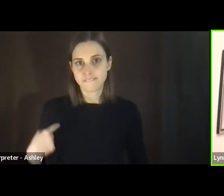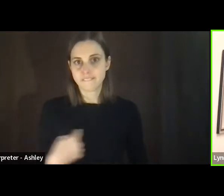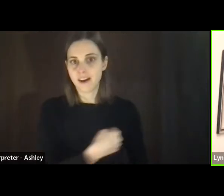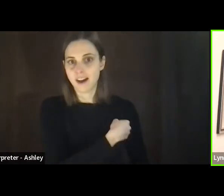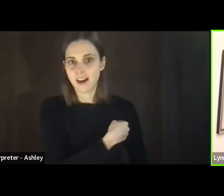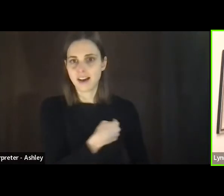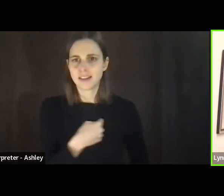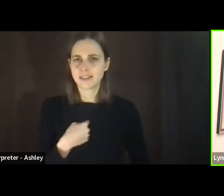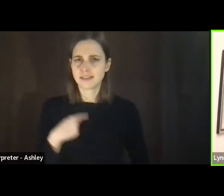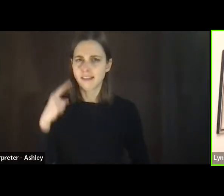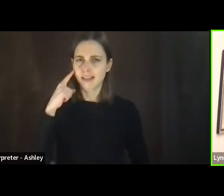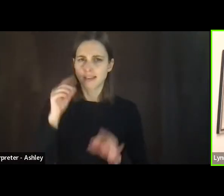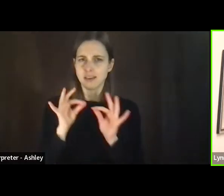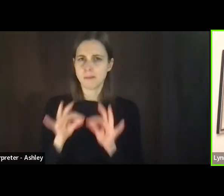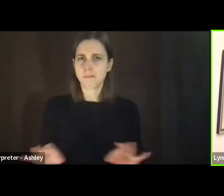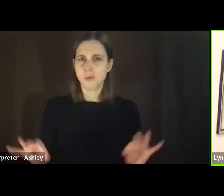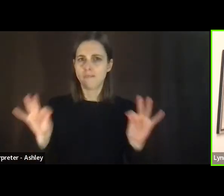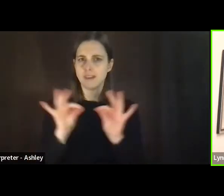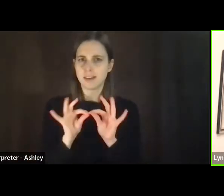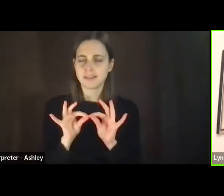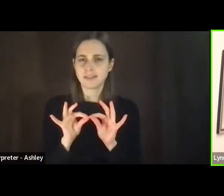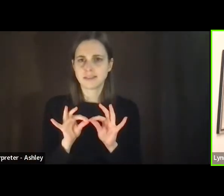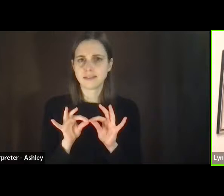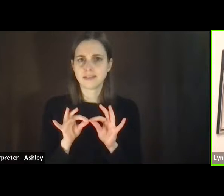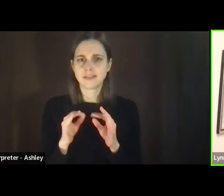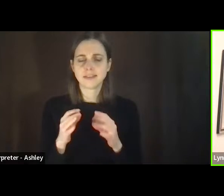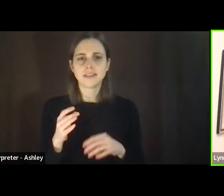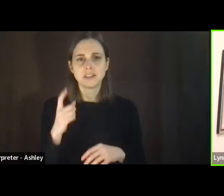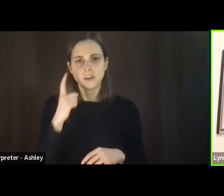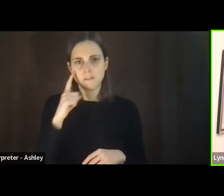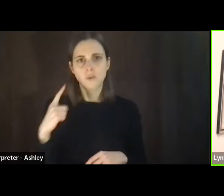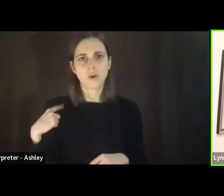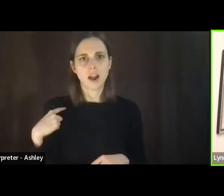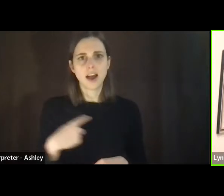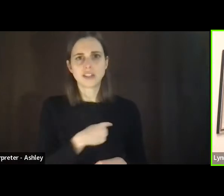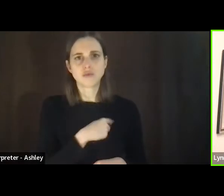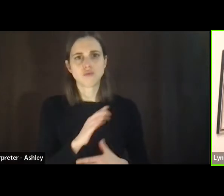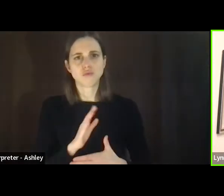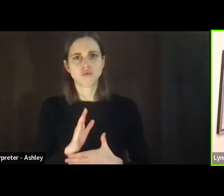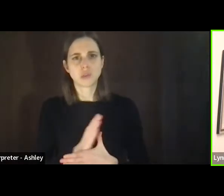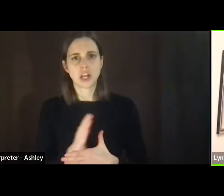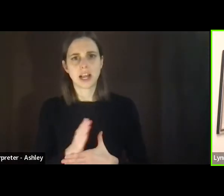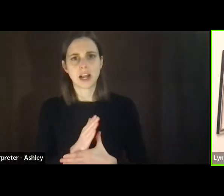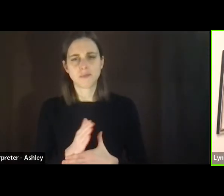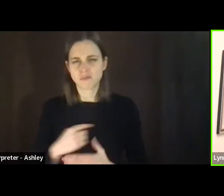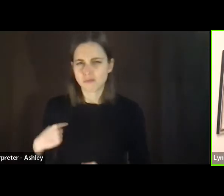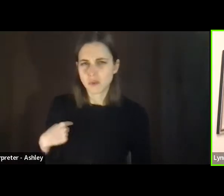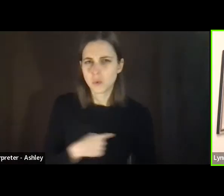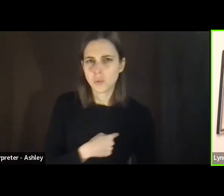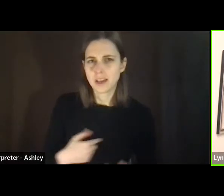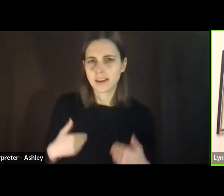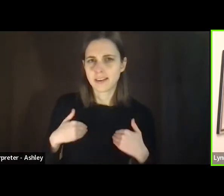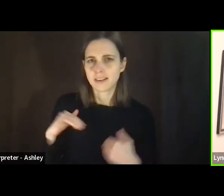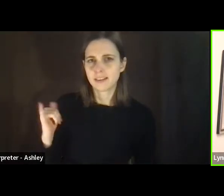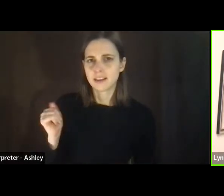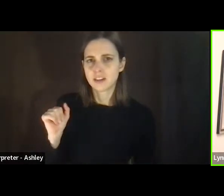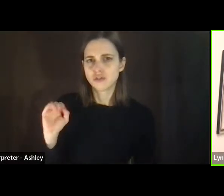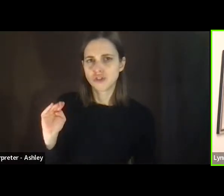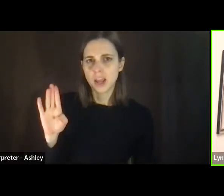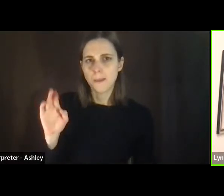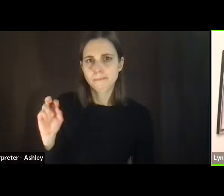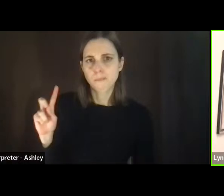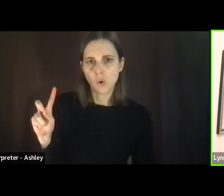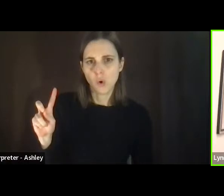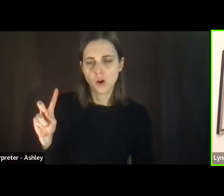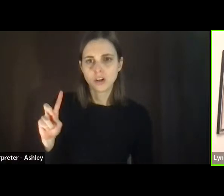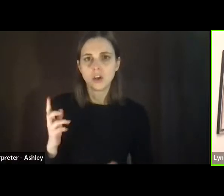believe each facilitator had a Jamboard. And so as the reporting party